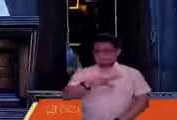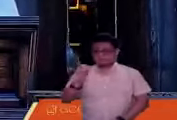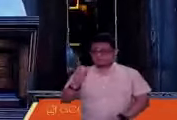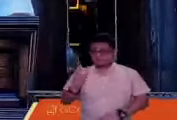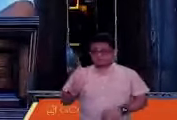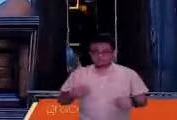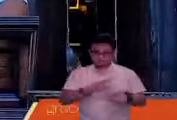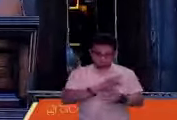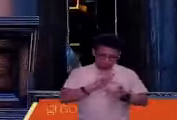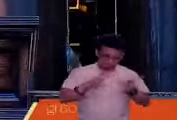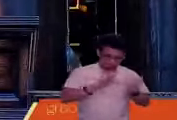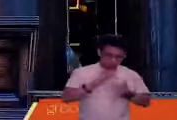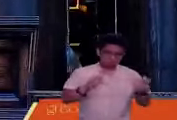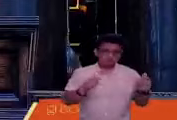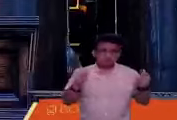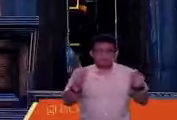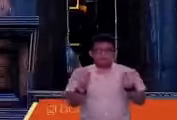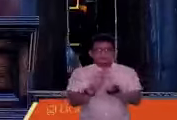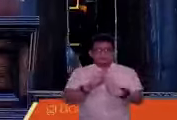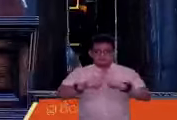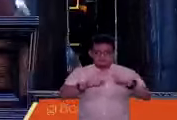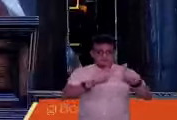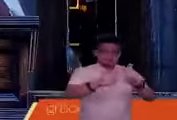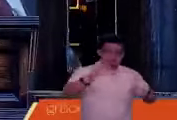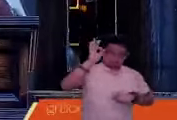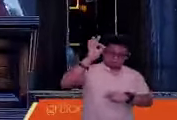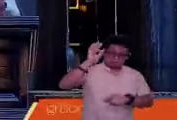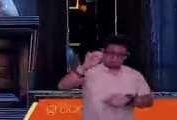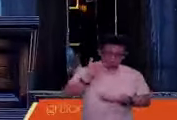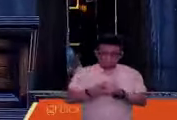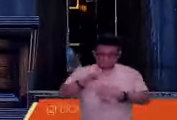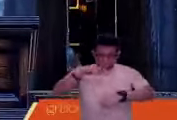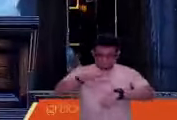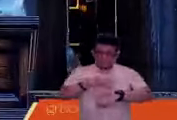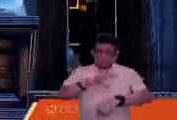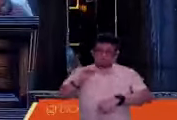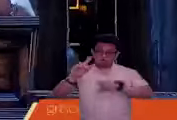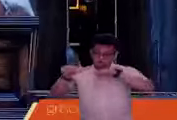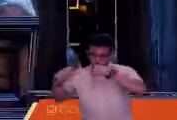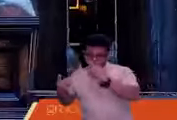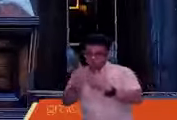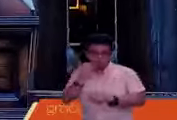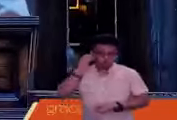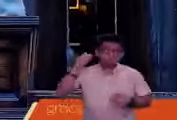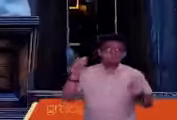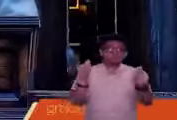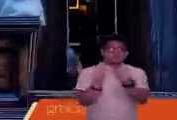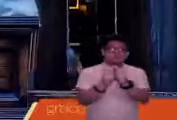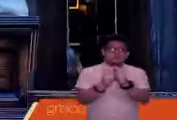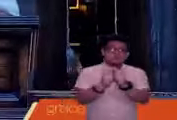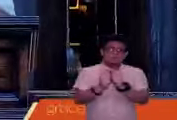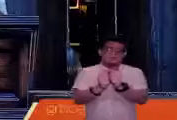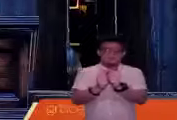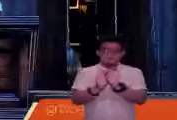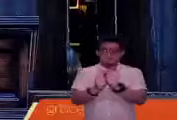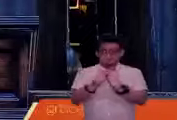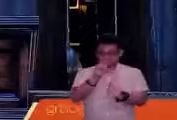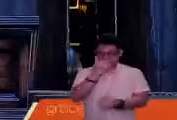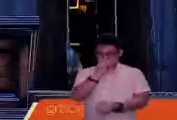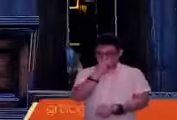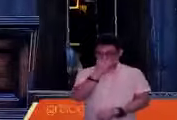the different extension pastors. And during that time, ako silang dadun sa balay, unya, mangaon mi, and we